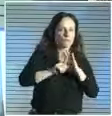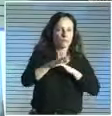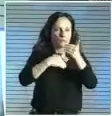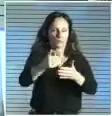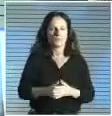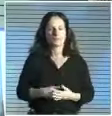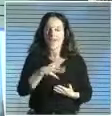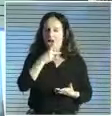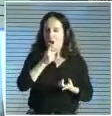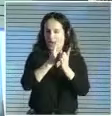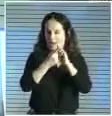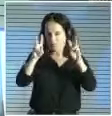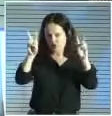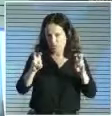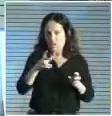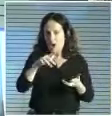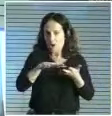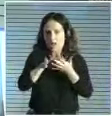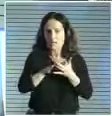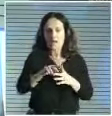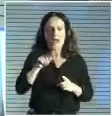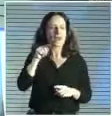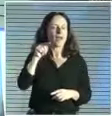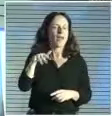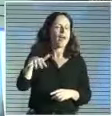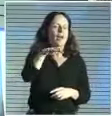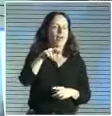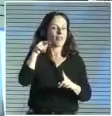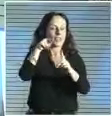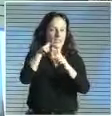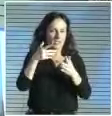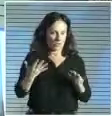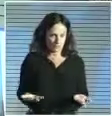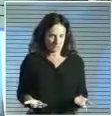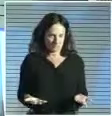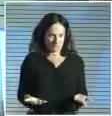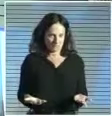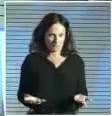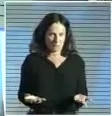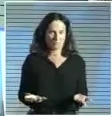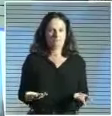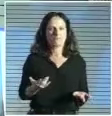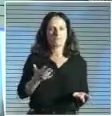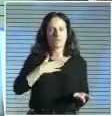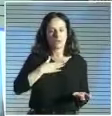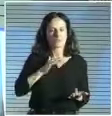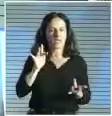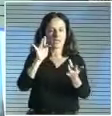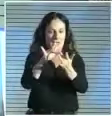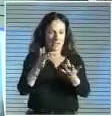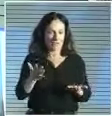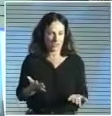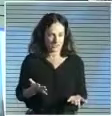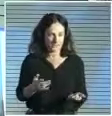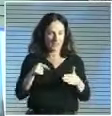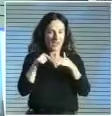about the destination and what business and the relationship we have with destination management organizations or communities and how